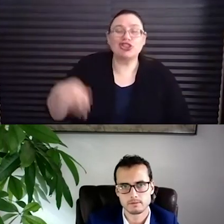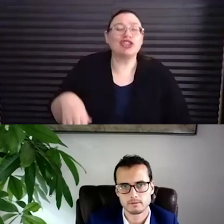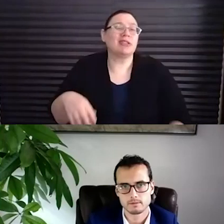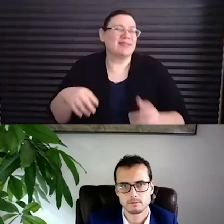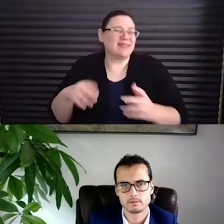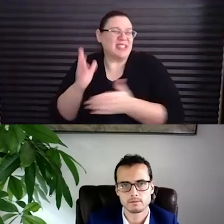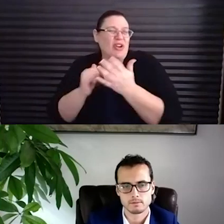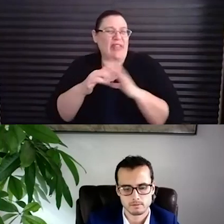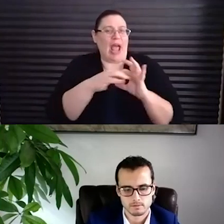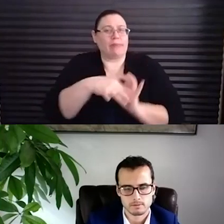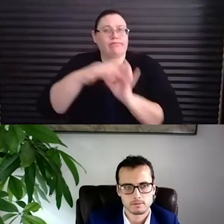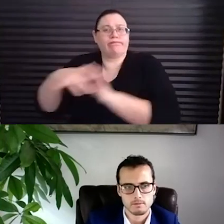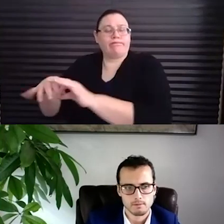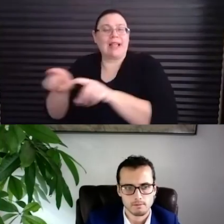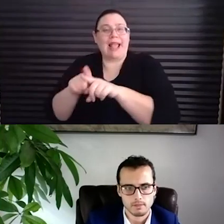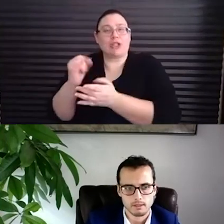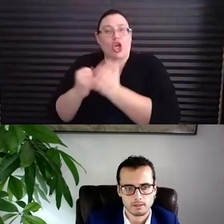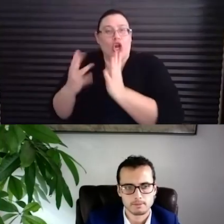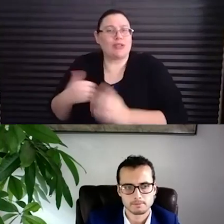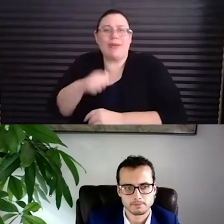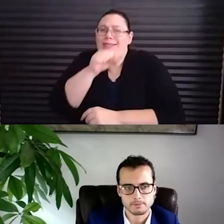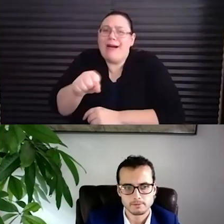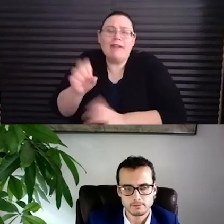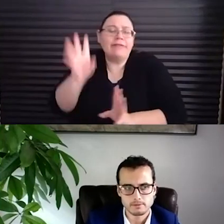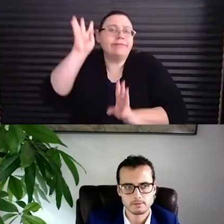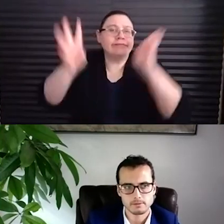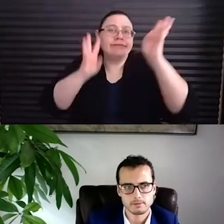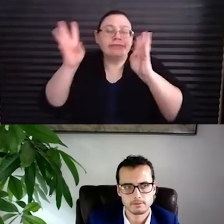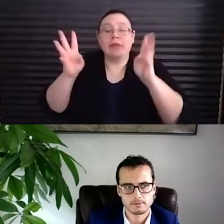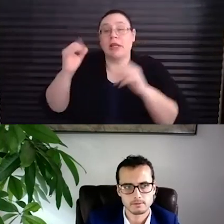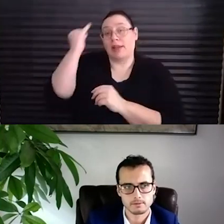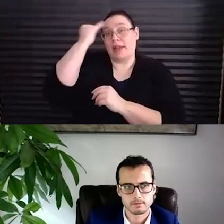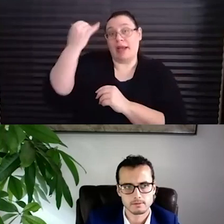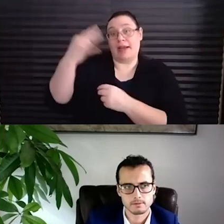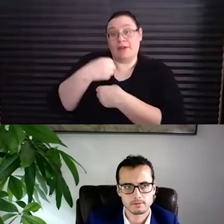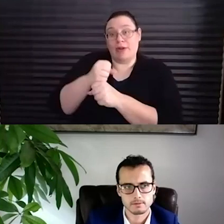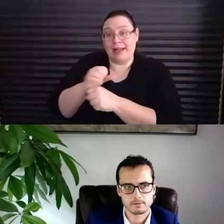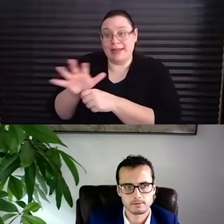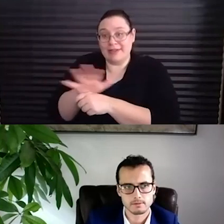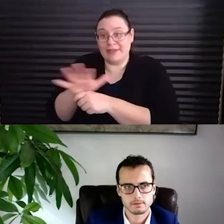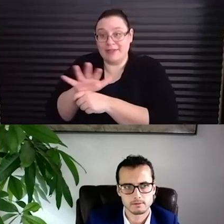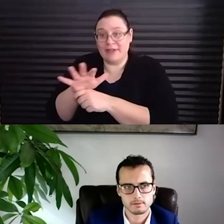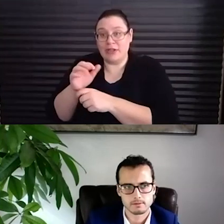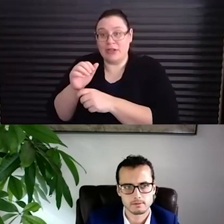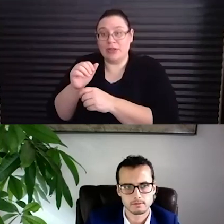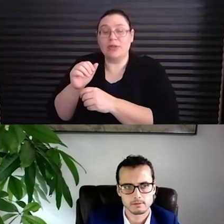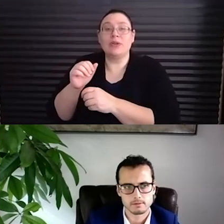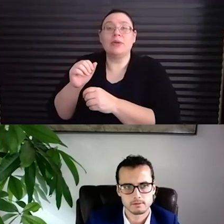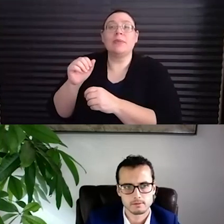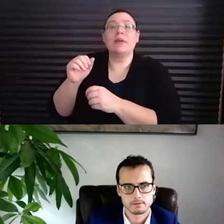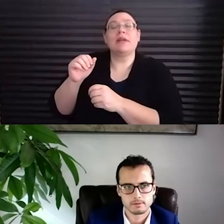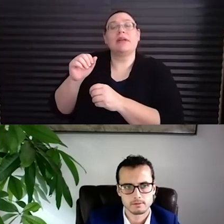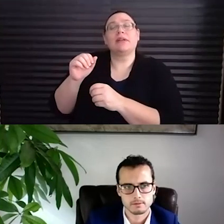connective tissue. As artists, is we just love to continue to create. The idea of creating this film was something that was incepted maybe